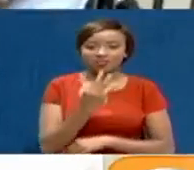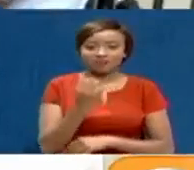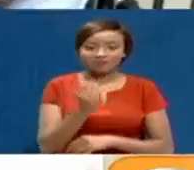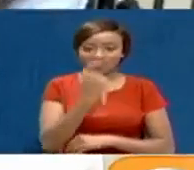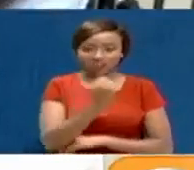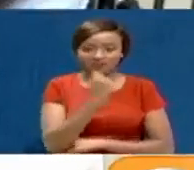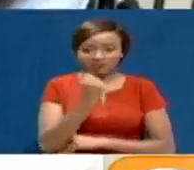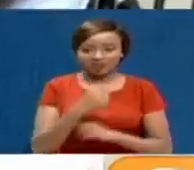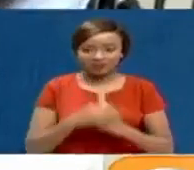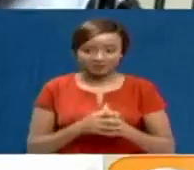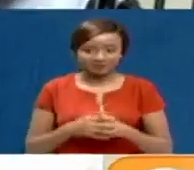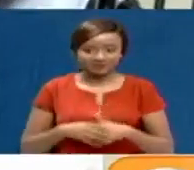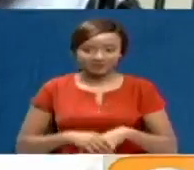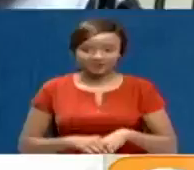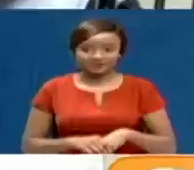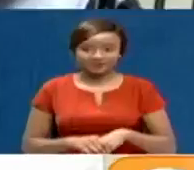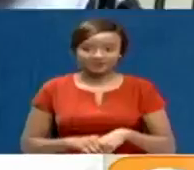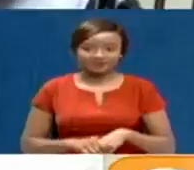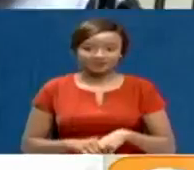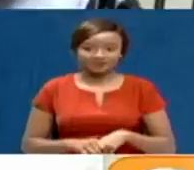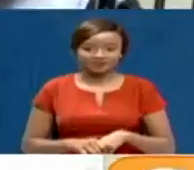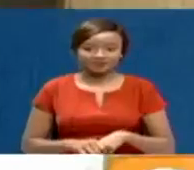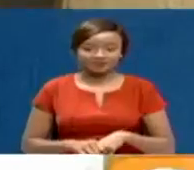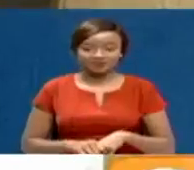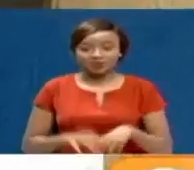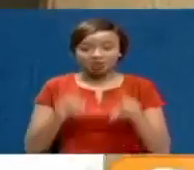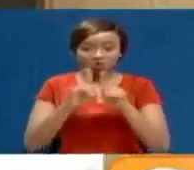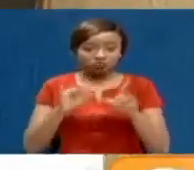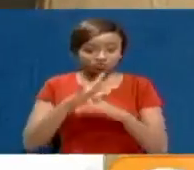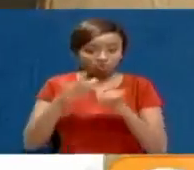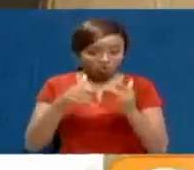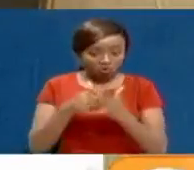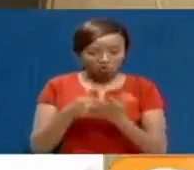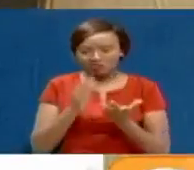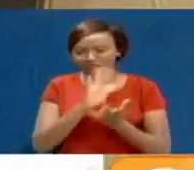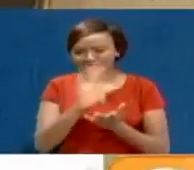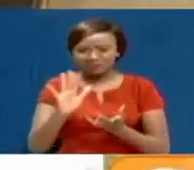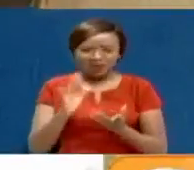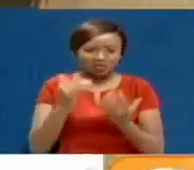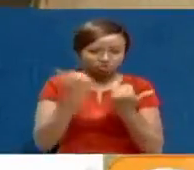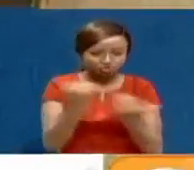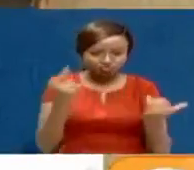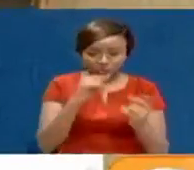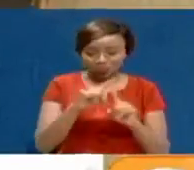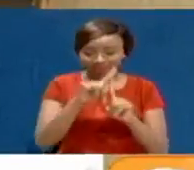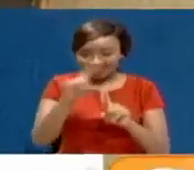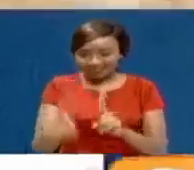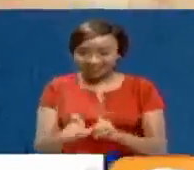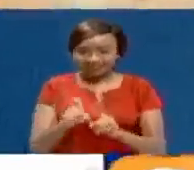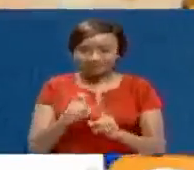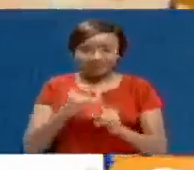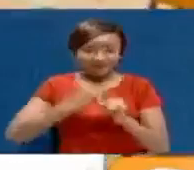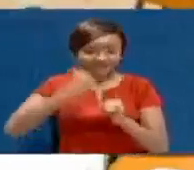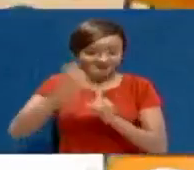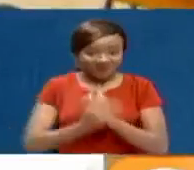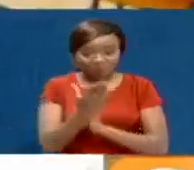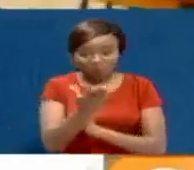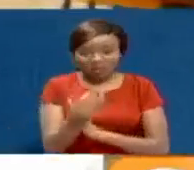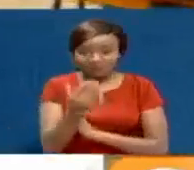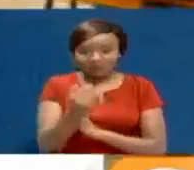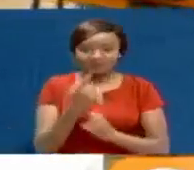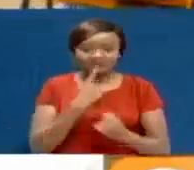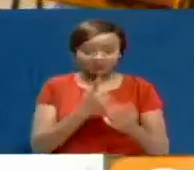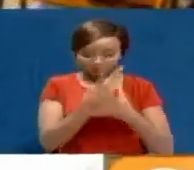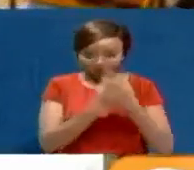Despite speculations and anxiety among parents and candidates over the fate of the national examinations this year, Professor Magoha says the calendar for